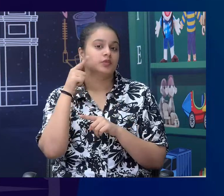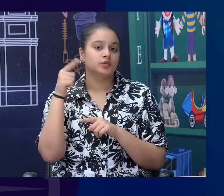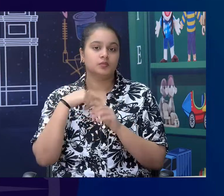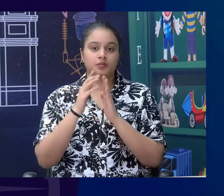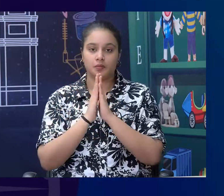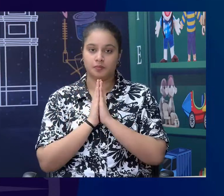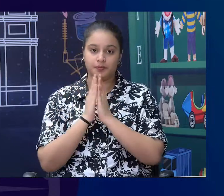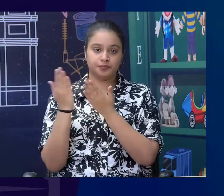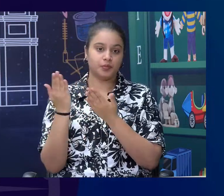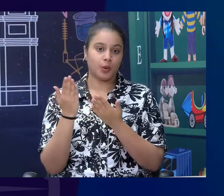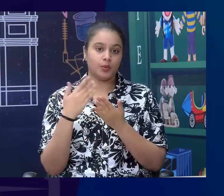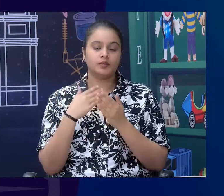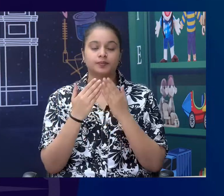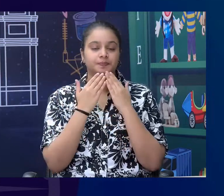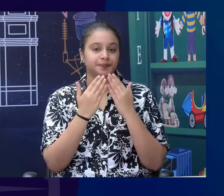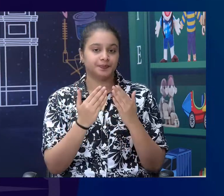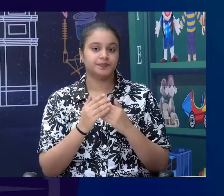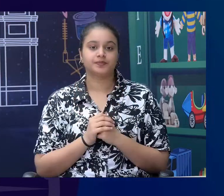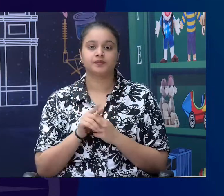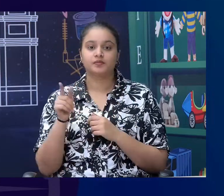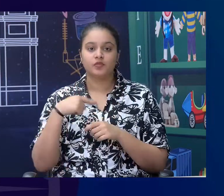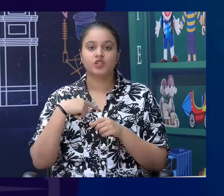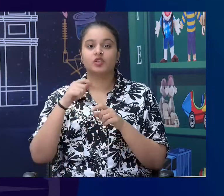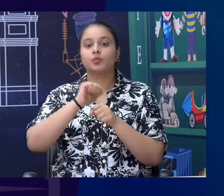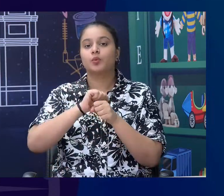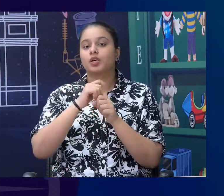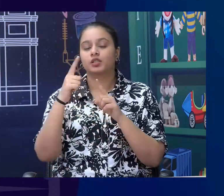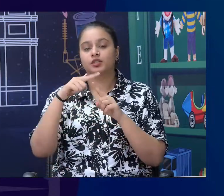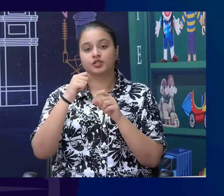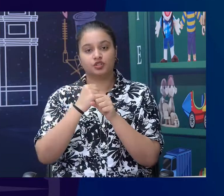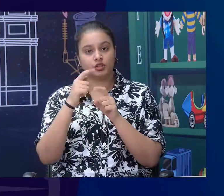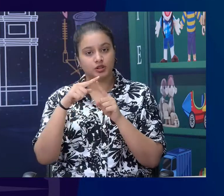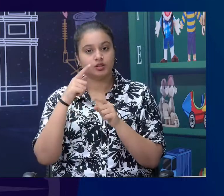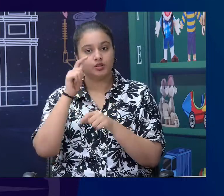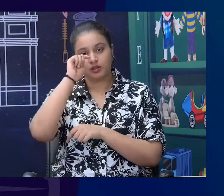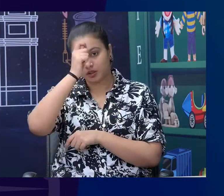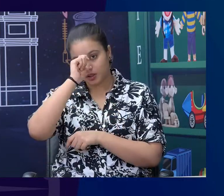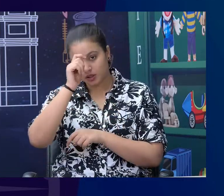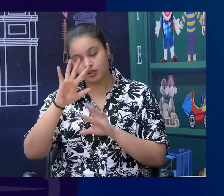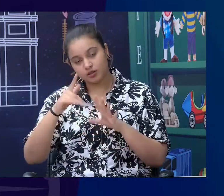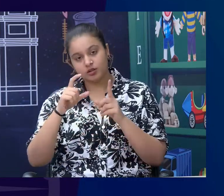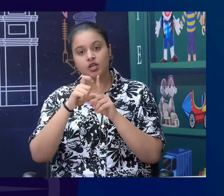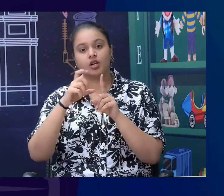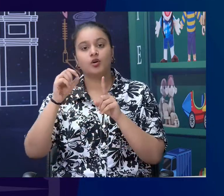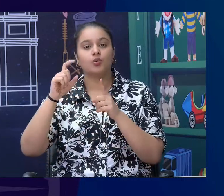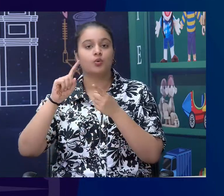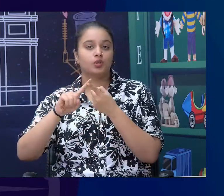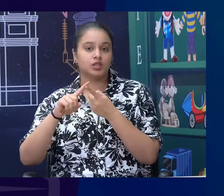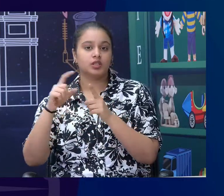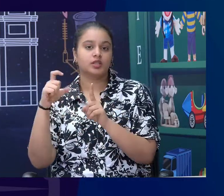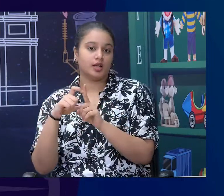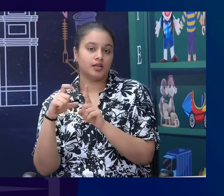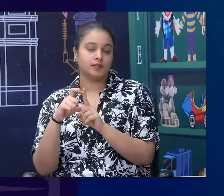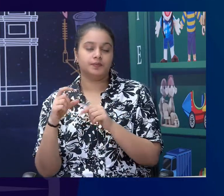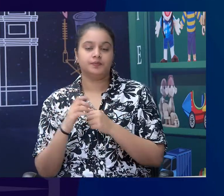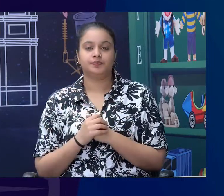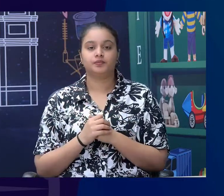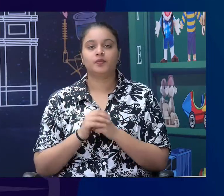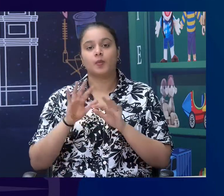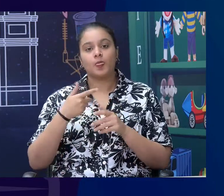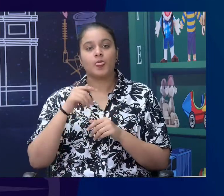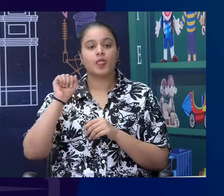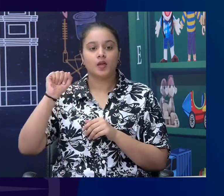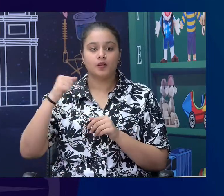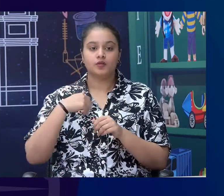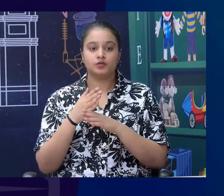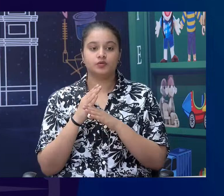session. Namaskar, thank you. Well, ma'am is TGT English and a mentor teacher from Directorate of Education, Delhi, and she will